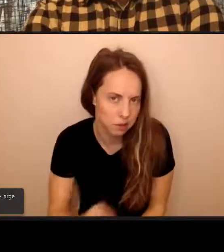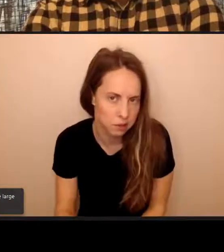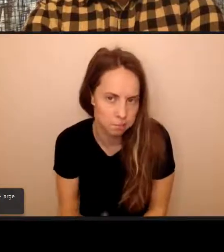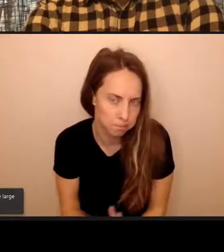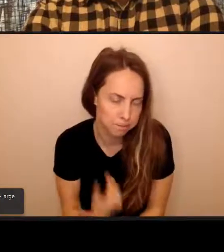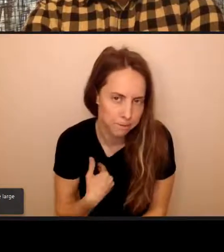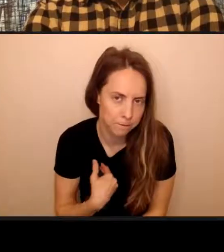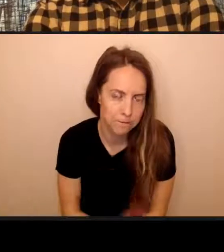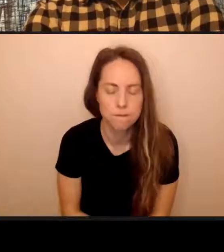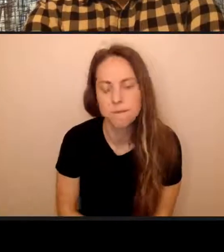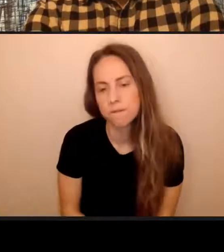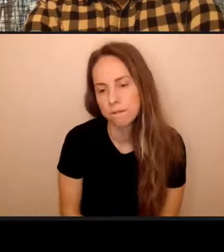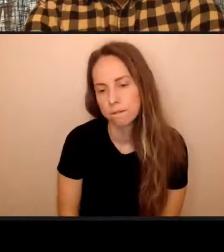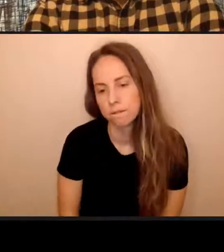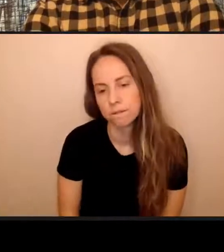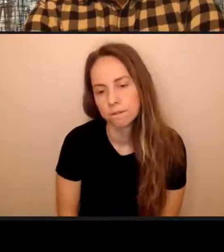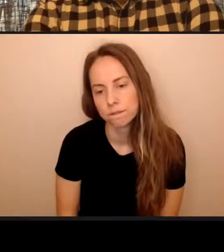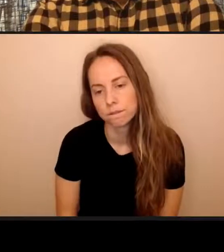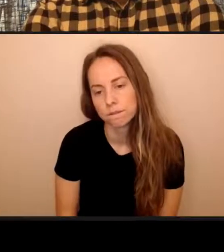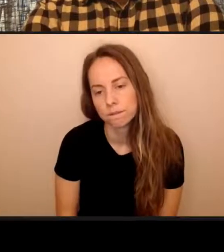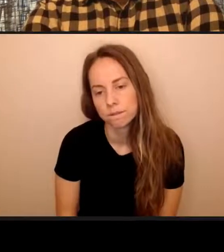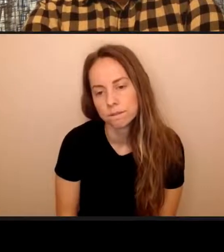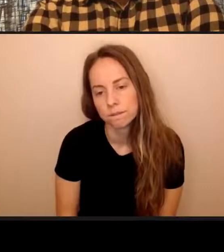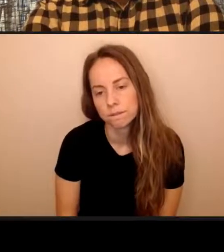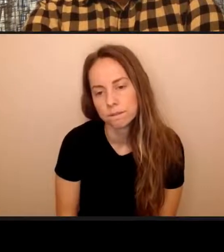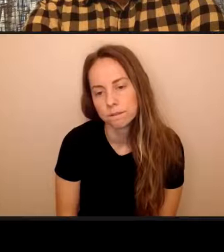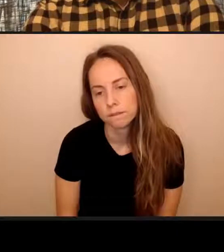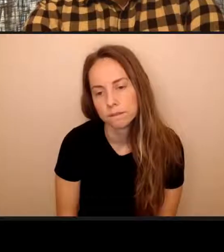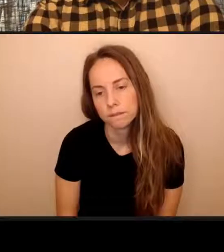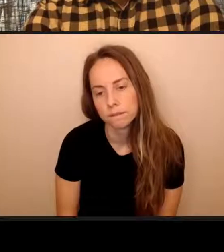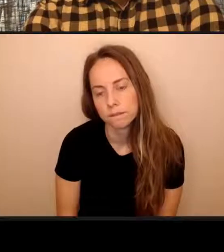Let's see, what else?